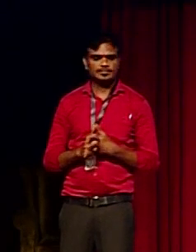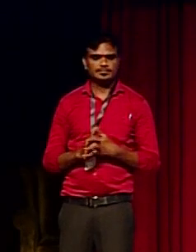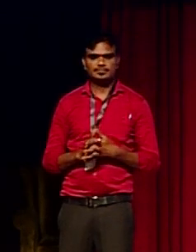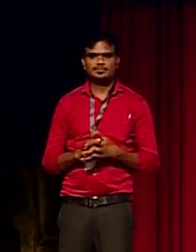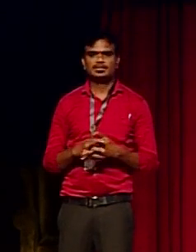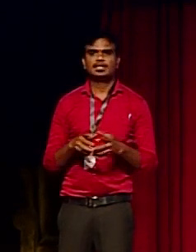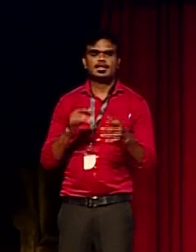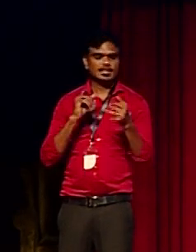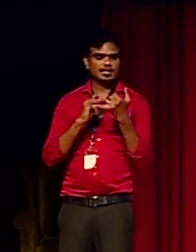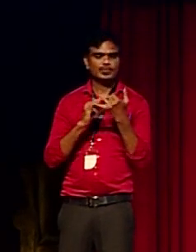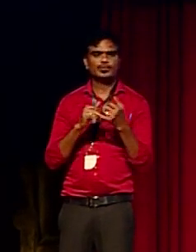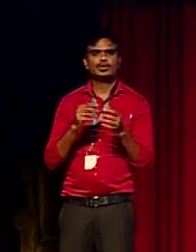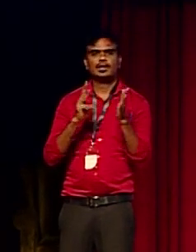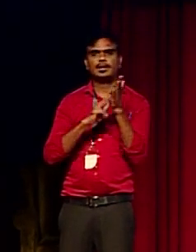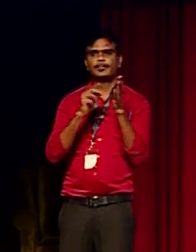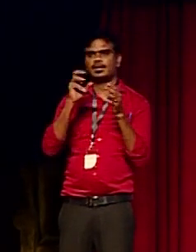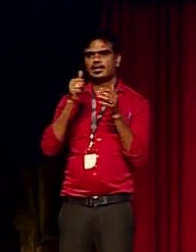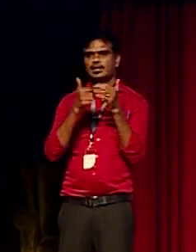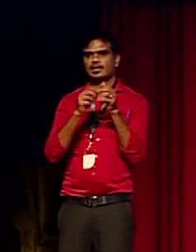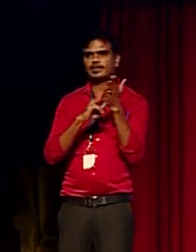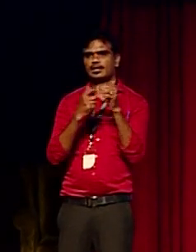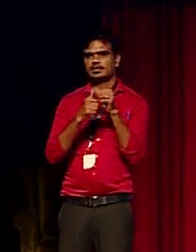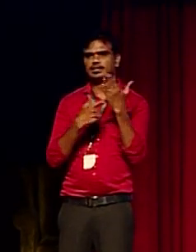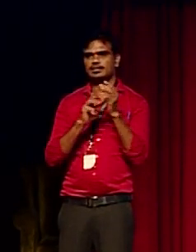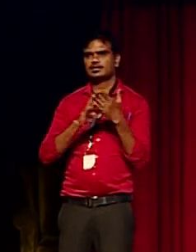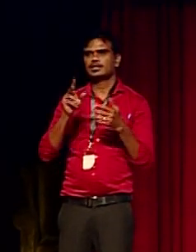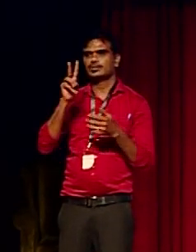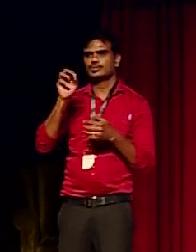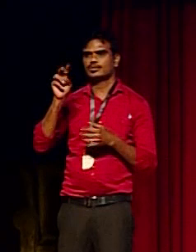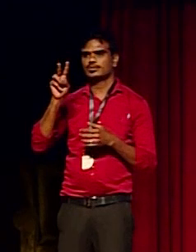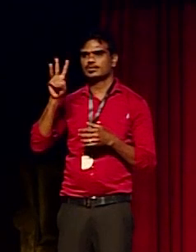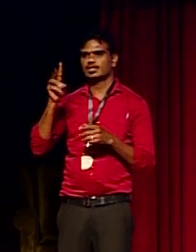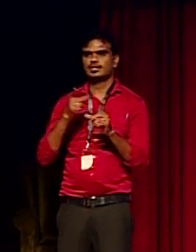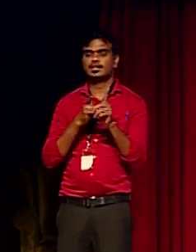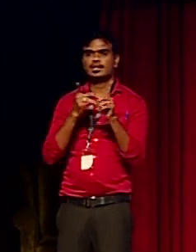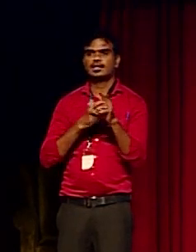since inception to March of 2023, we have provided